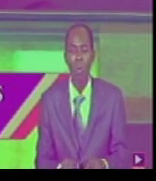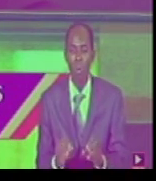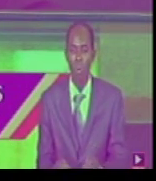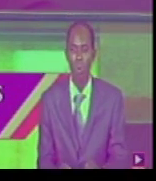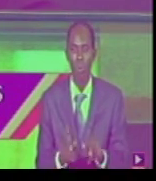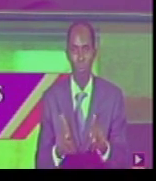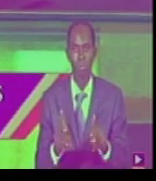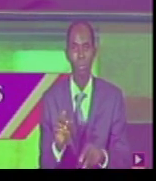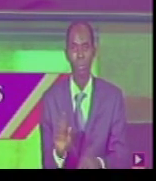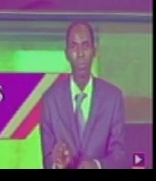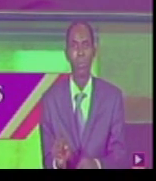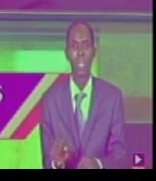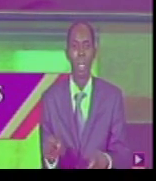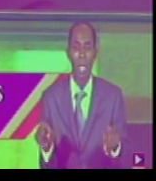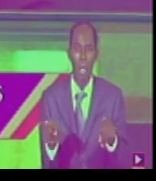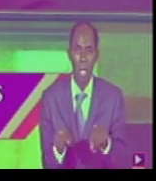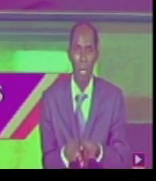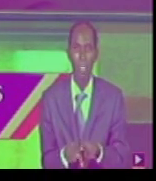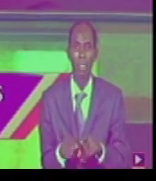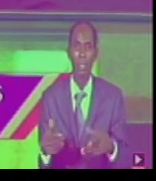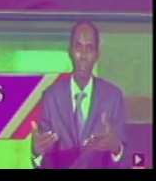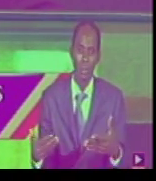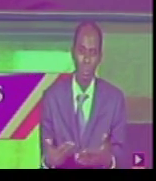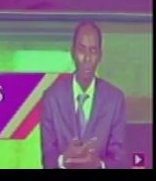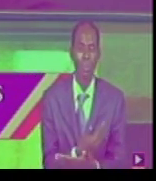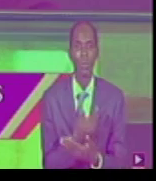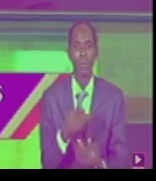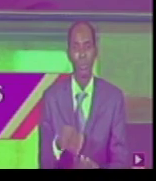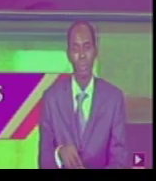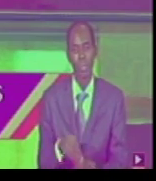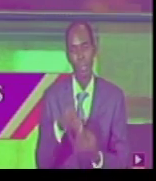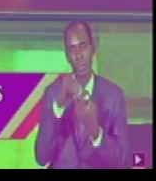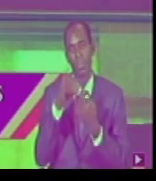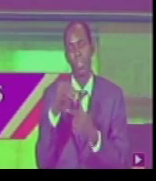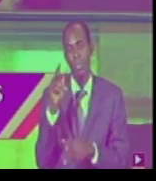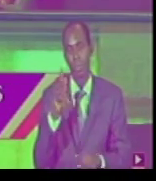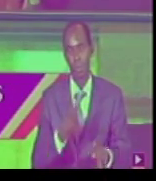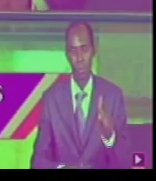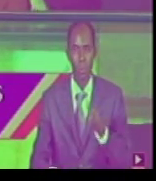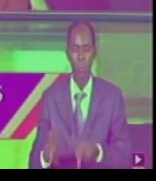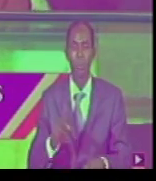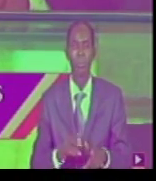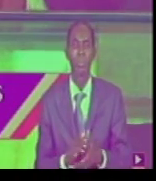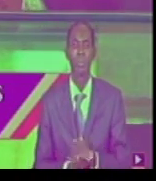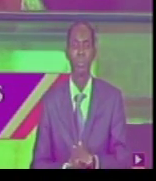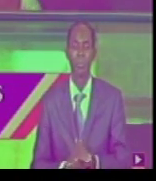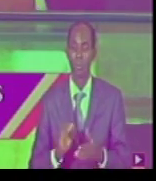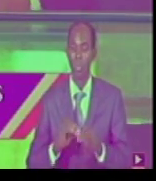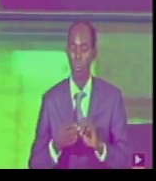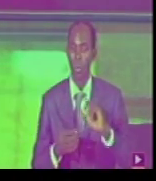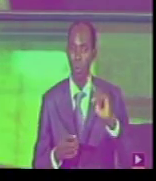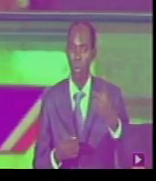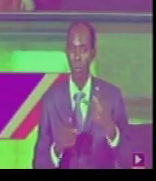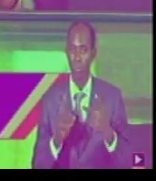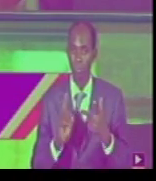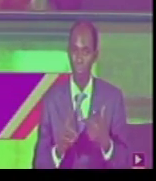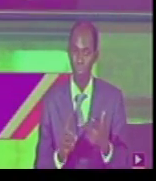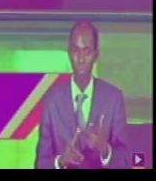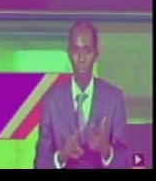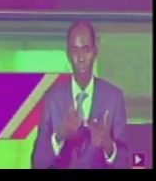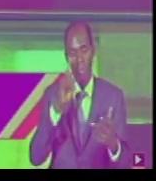privileges as new peculiar people. Number one, believing